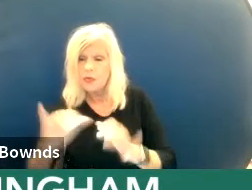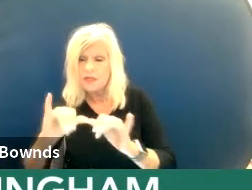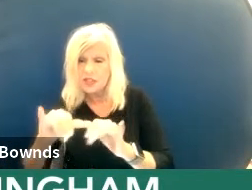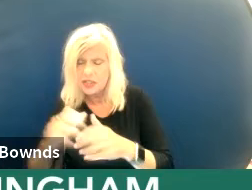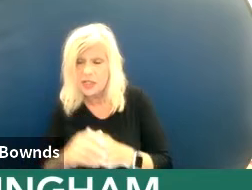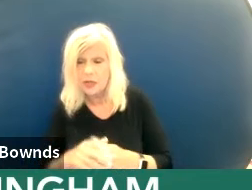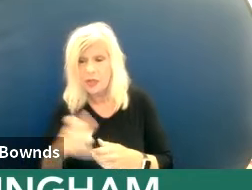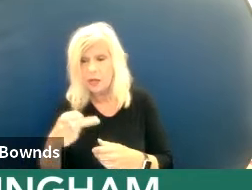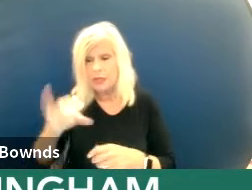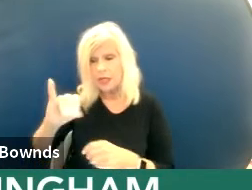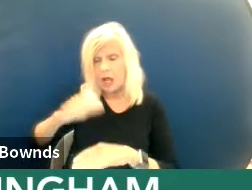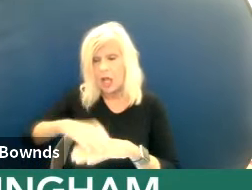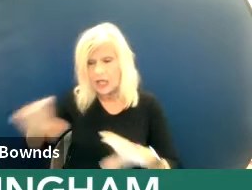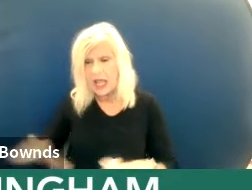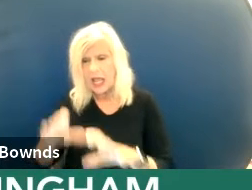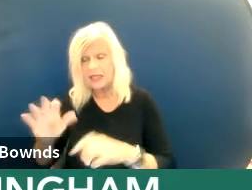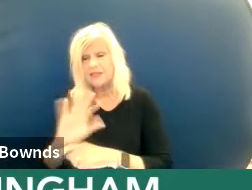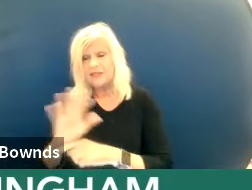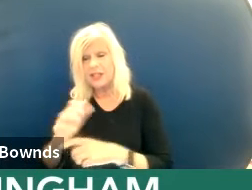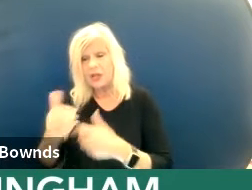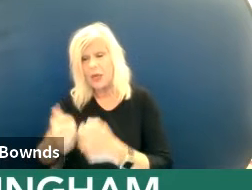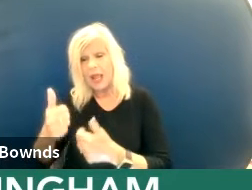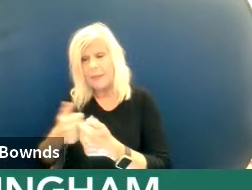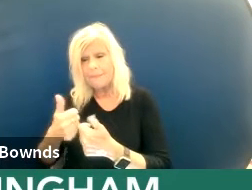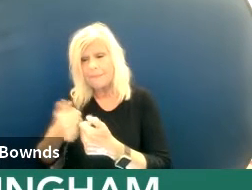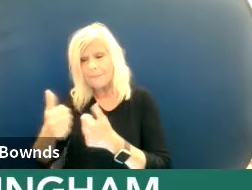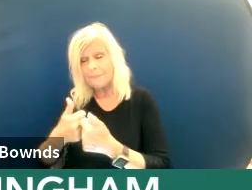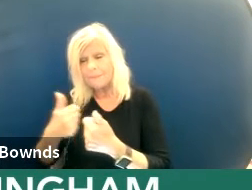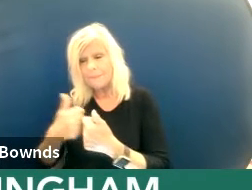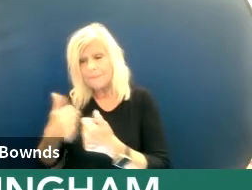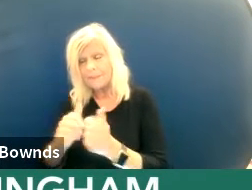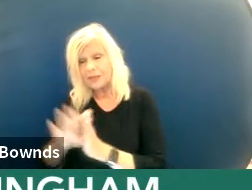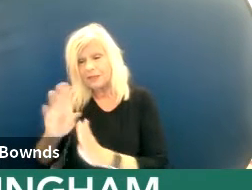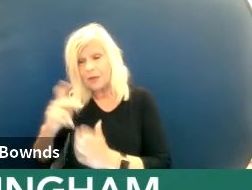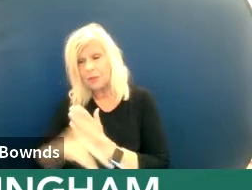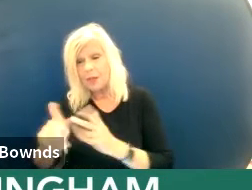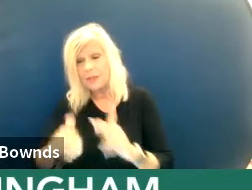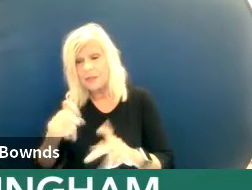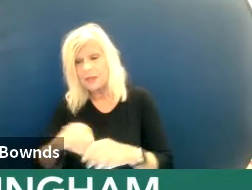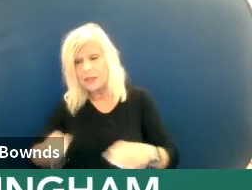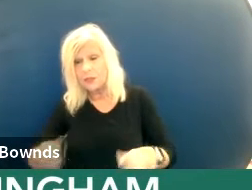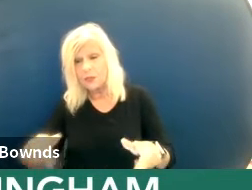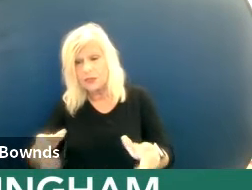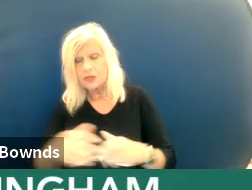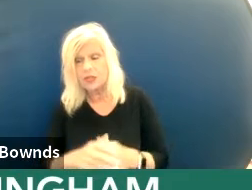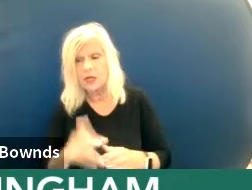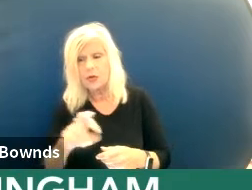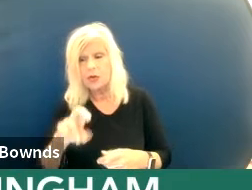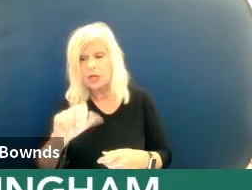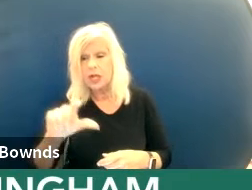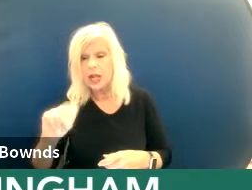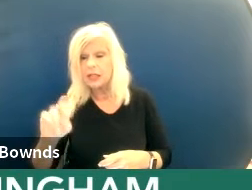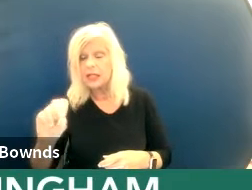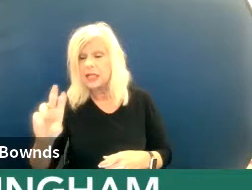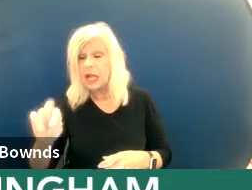is the PI on an active video gaming development project for people who use a wheelchair. Dr. Alan Eberhardt,